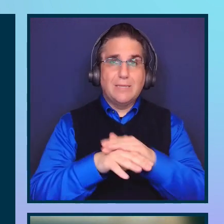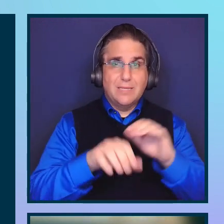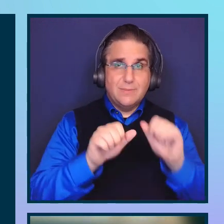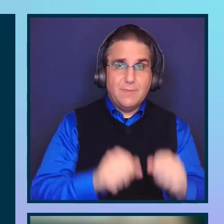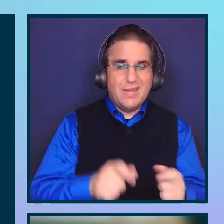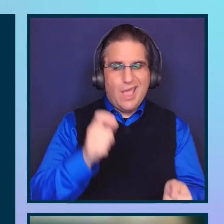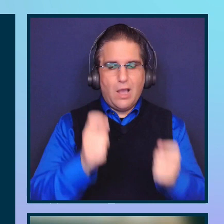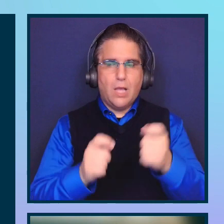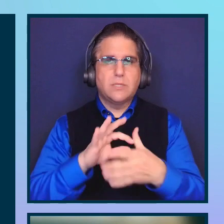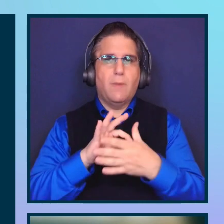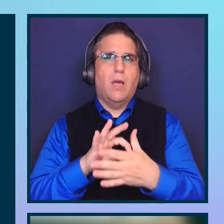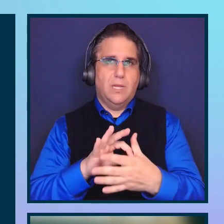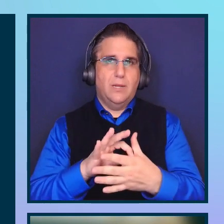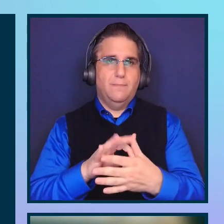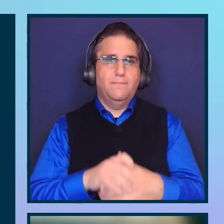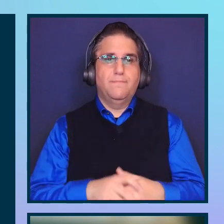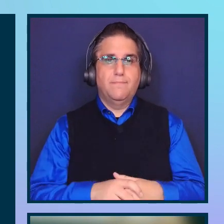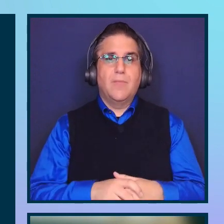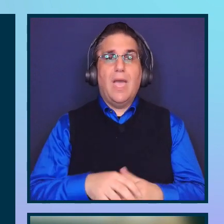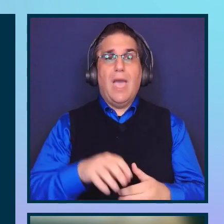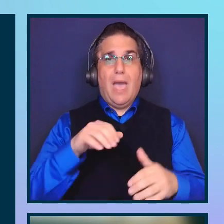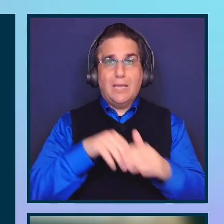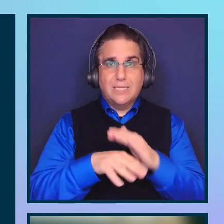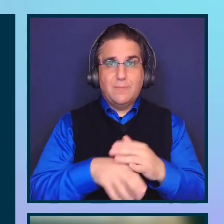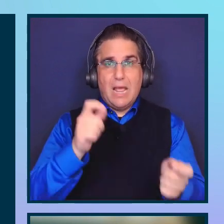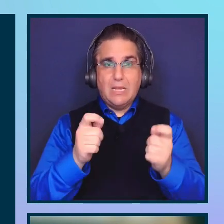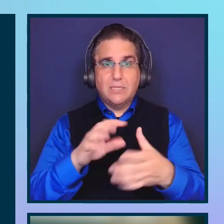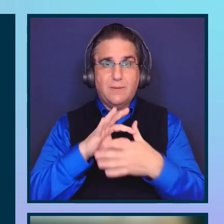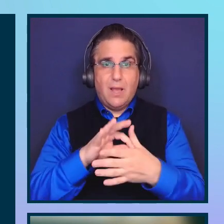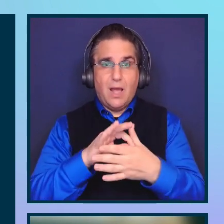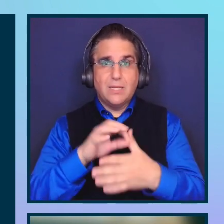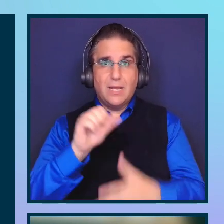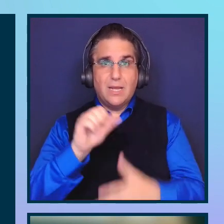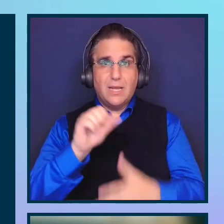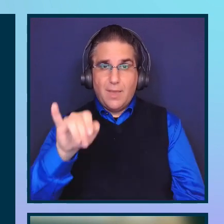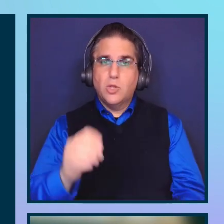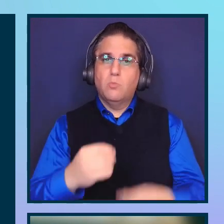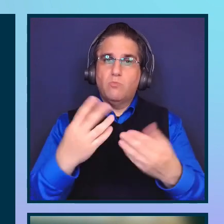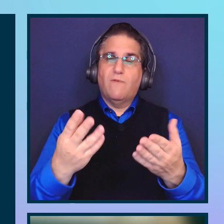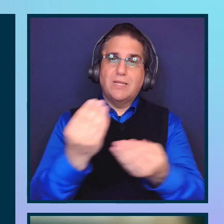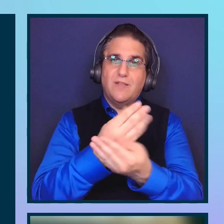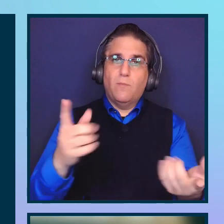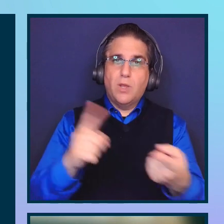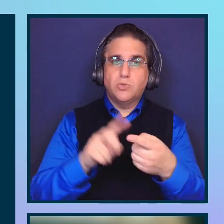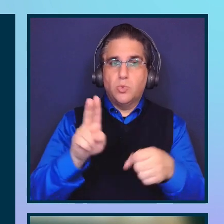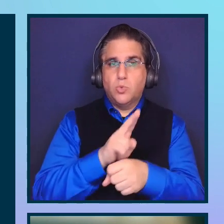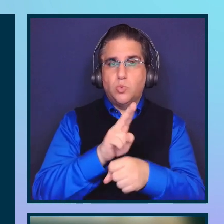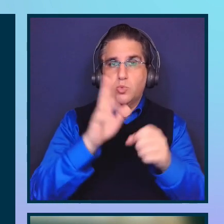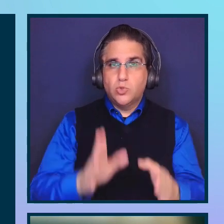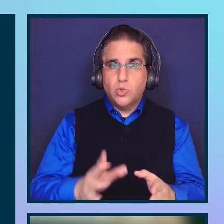So accessibility custom content API is a way to provide information to users in smaller and more